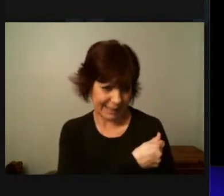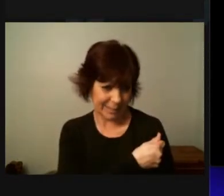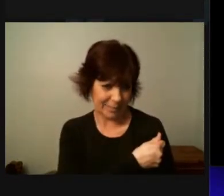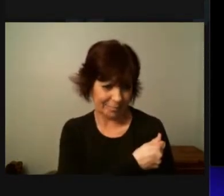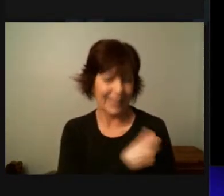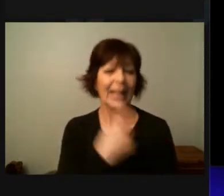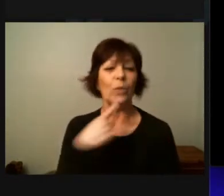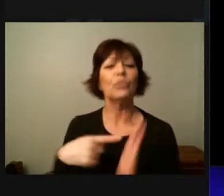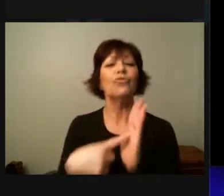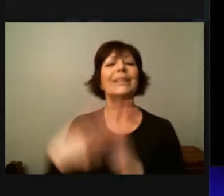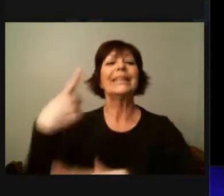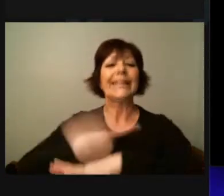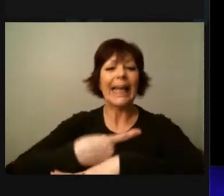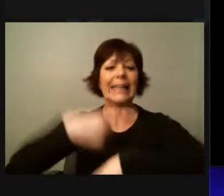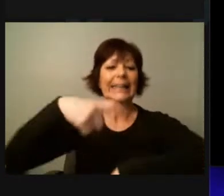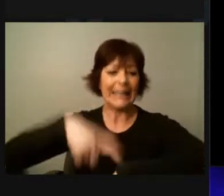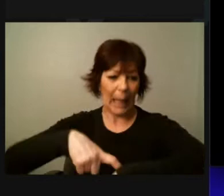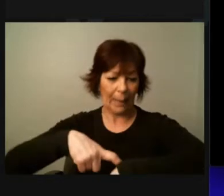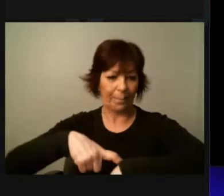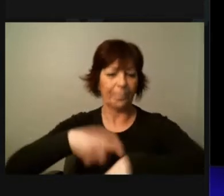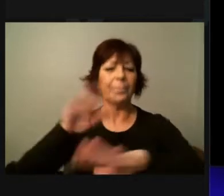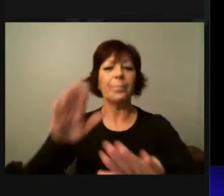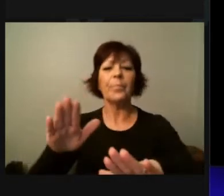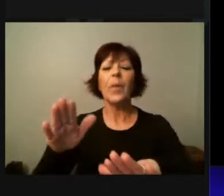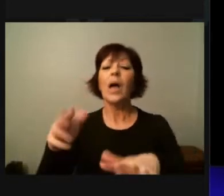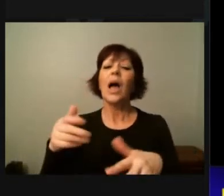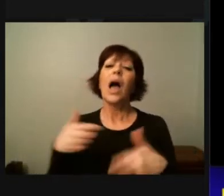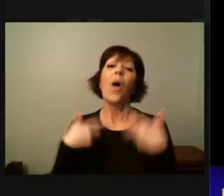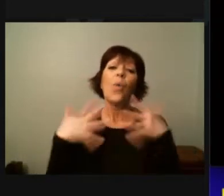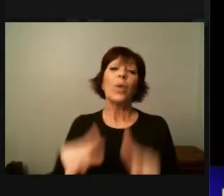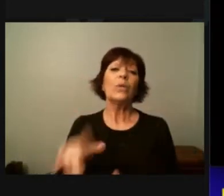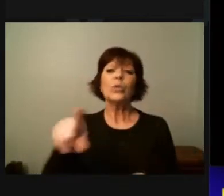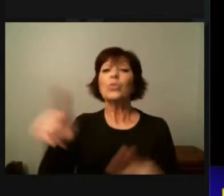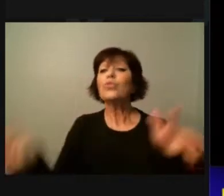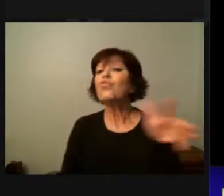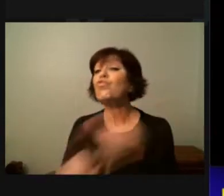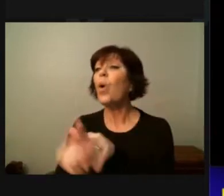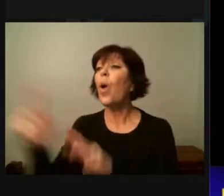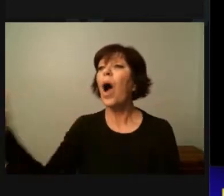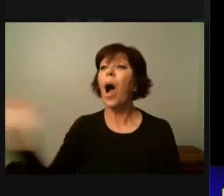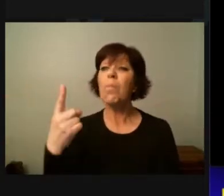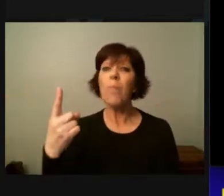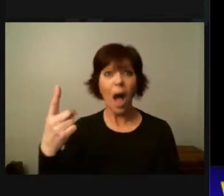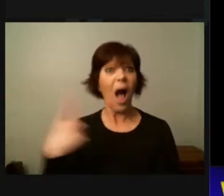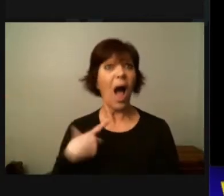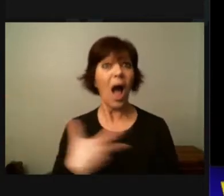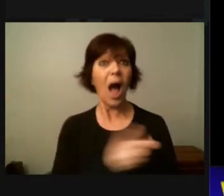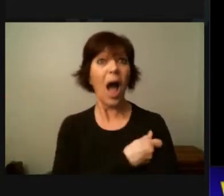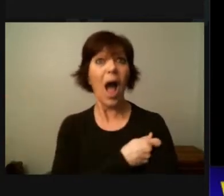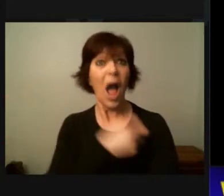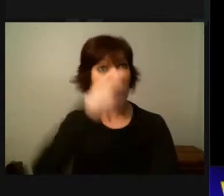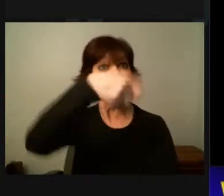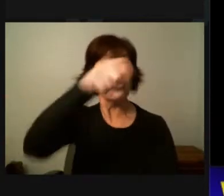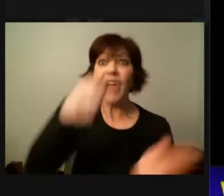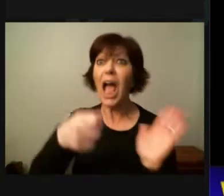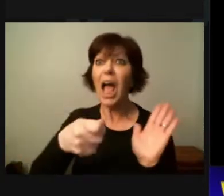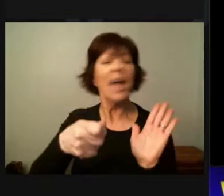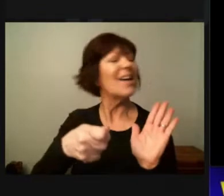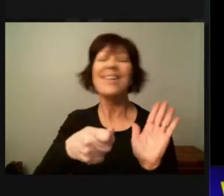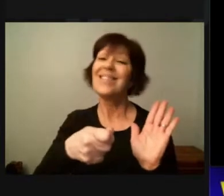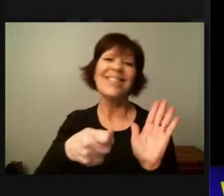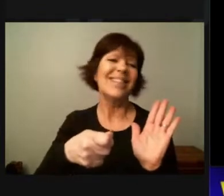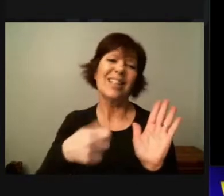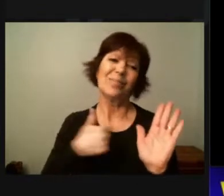and time it is. We don't want to have to turn you away at the door because you think your green check means you're